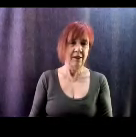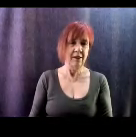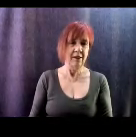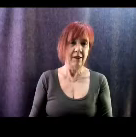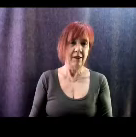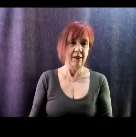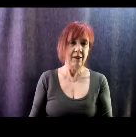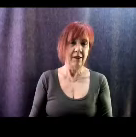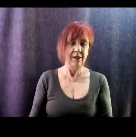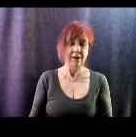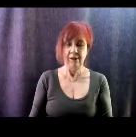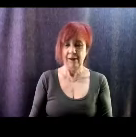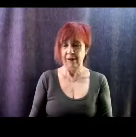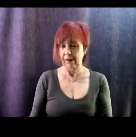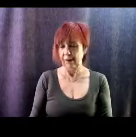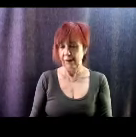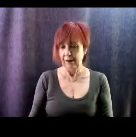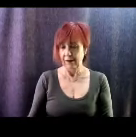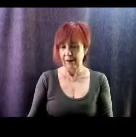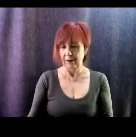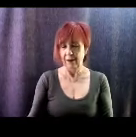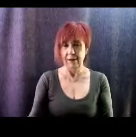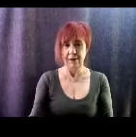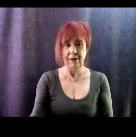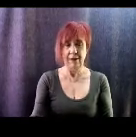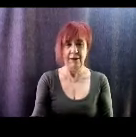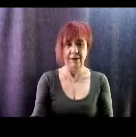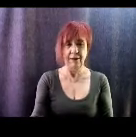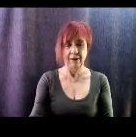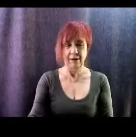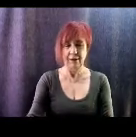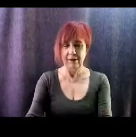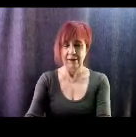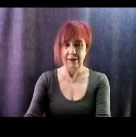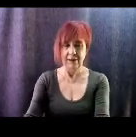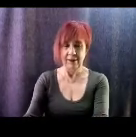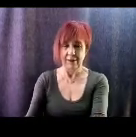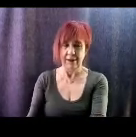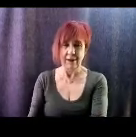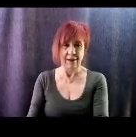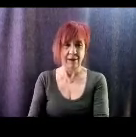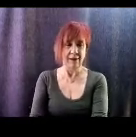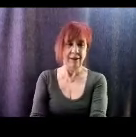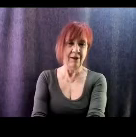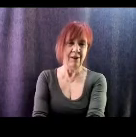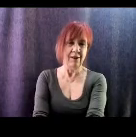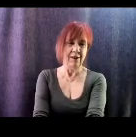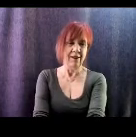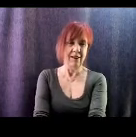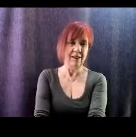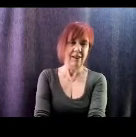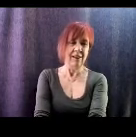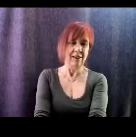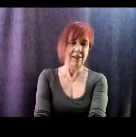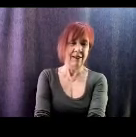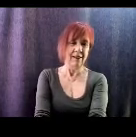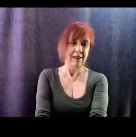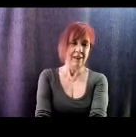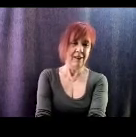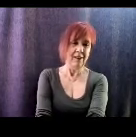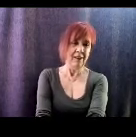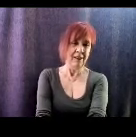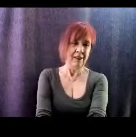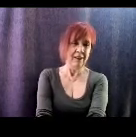In schools, sometimes his behavior was a little strange, but he had a personality where he won